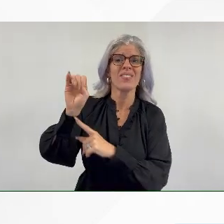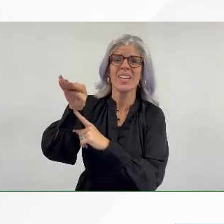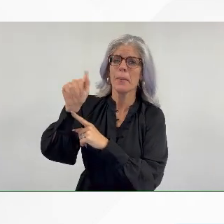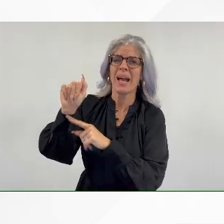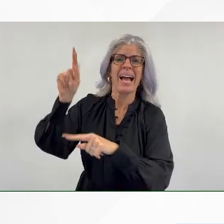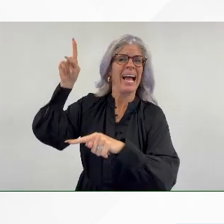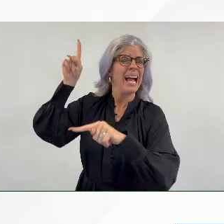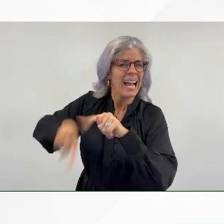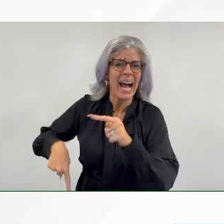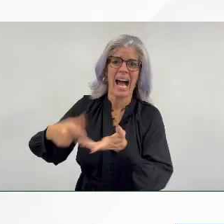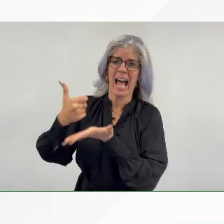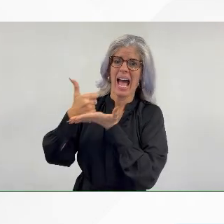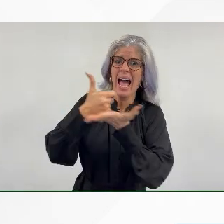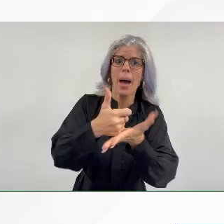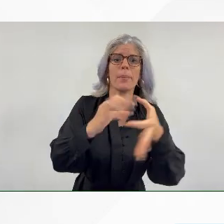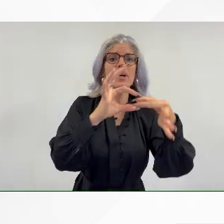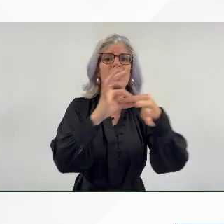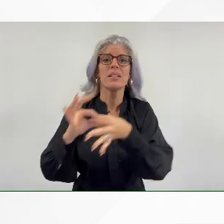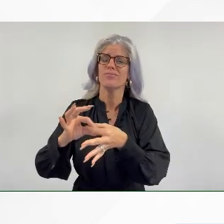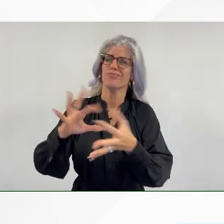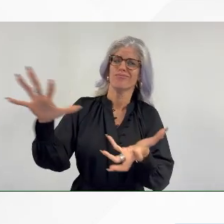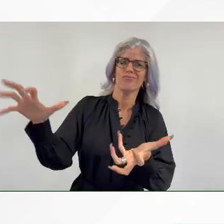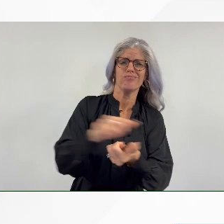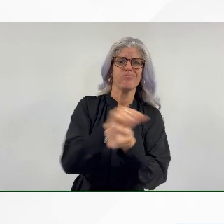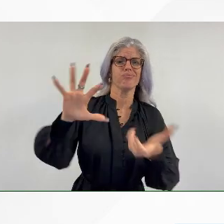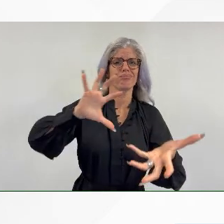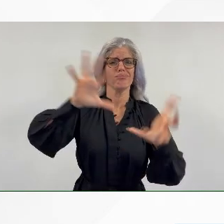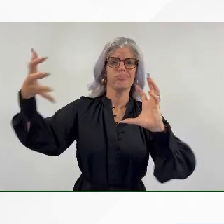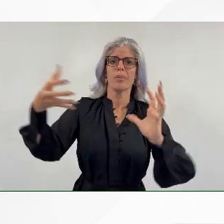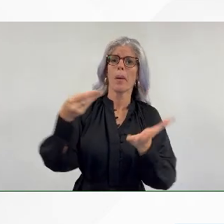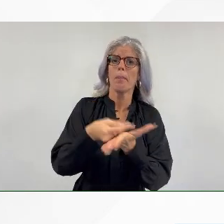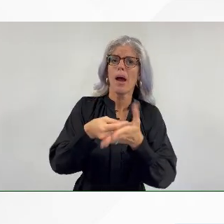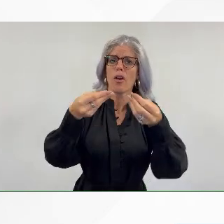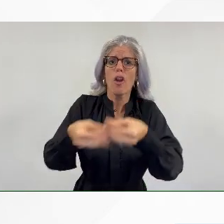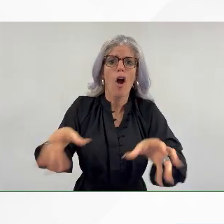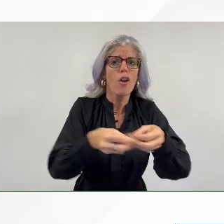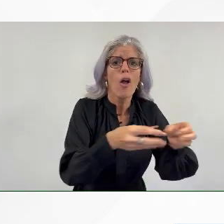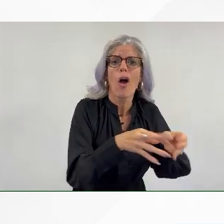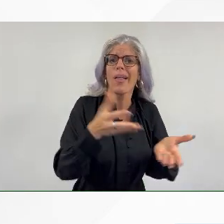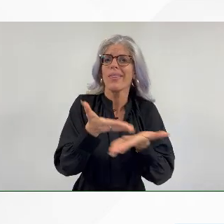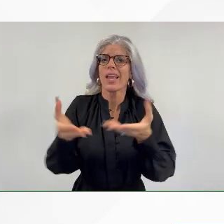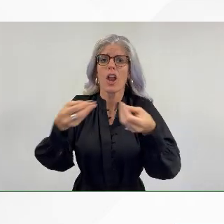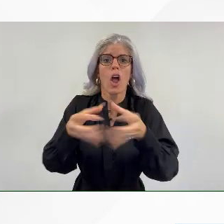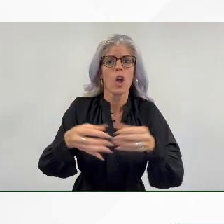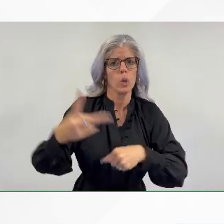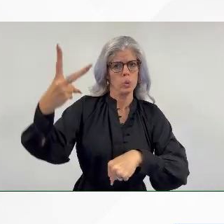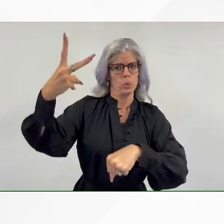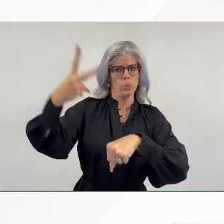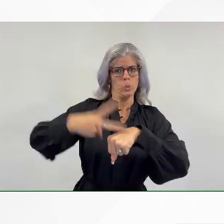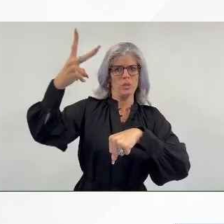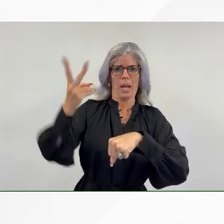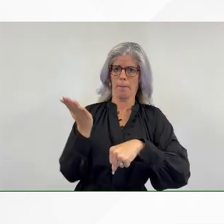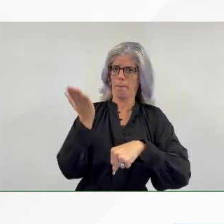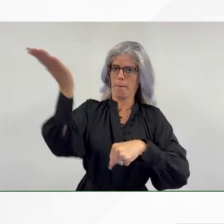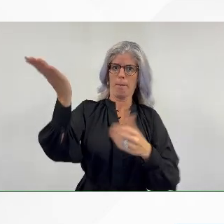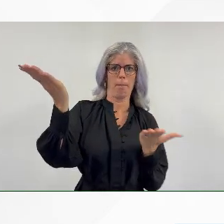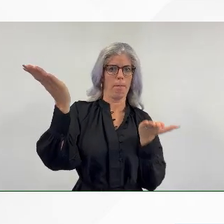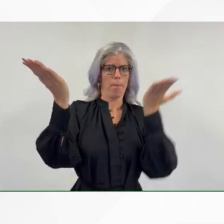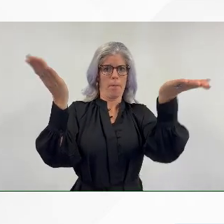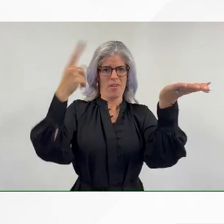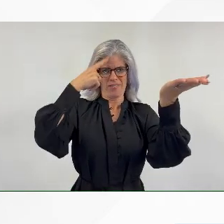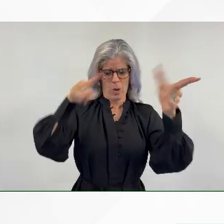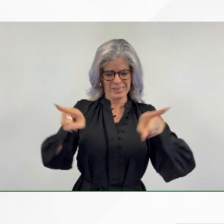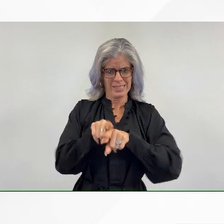duplication of benefits occurs for an applicant, which, as a reminder, means that the applicant receives disaster-related funding from